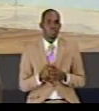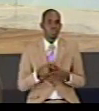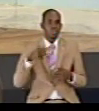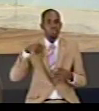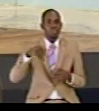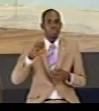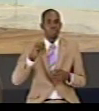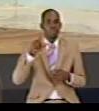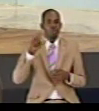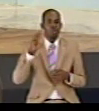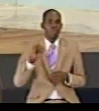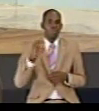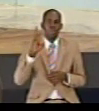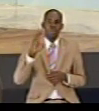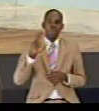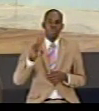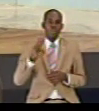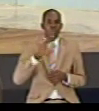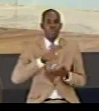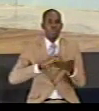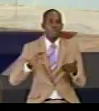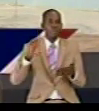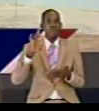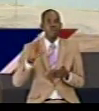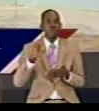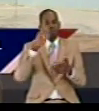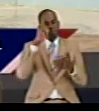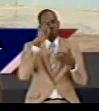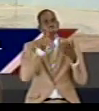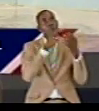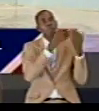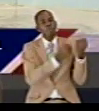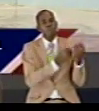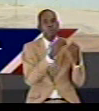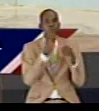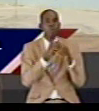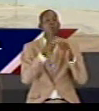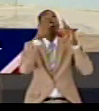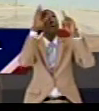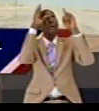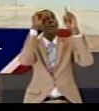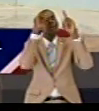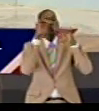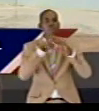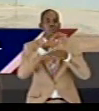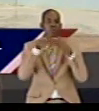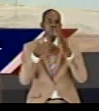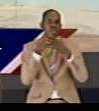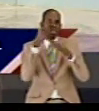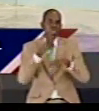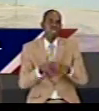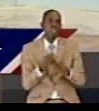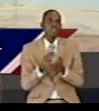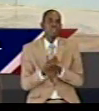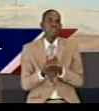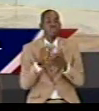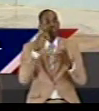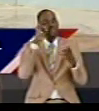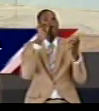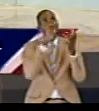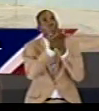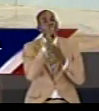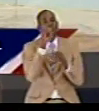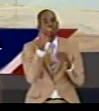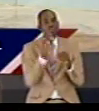62, verse 8. Trust in him at all times. Trust in